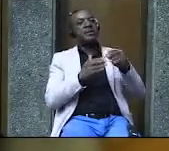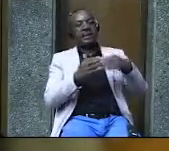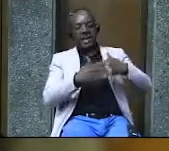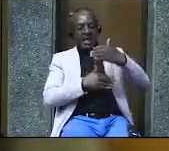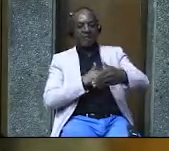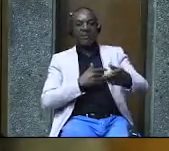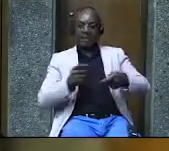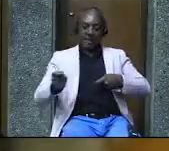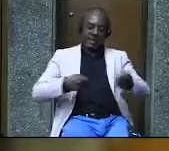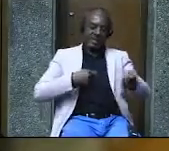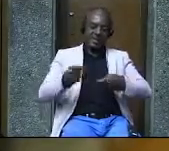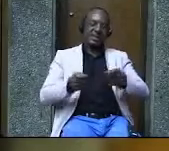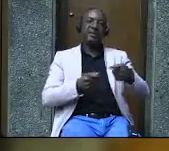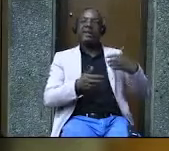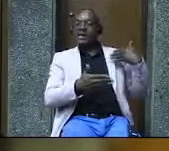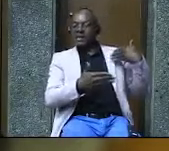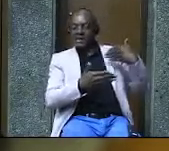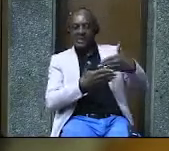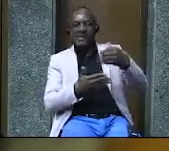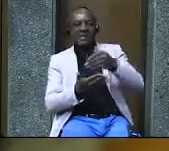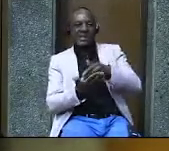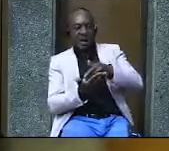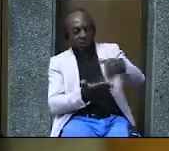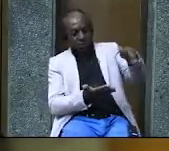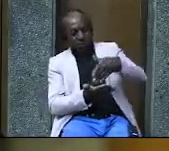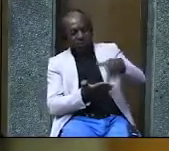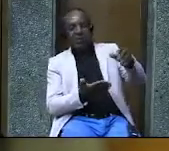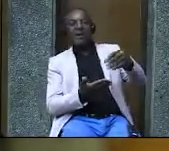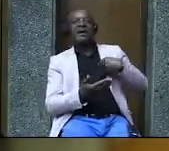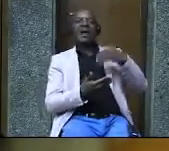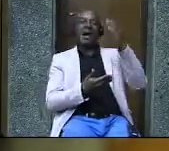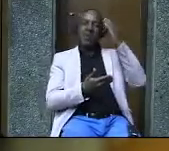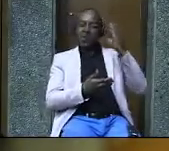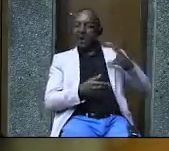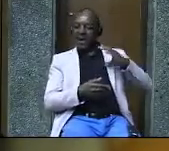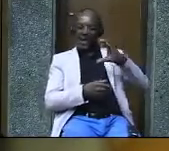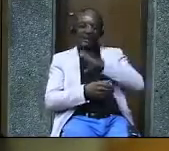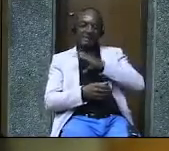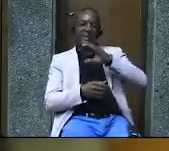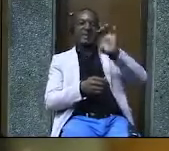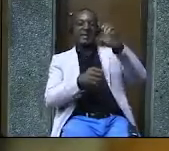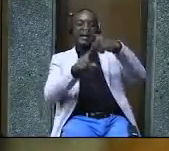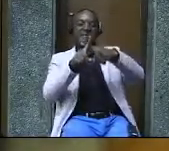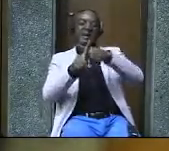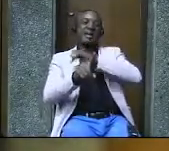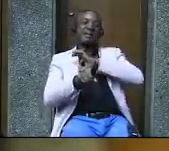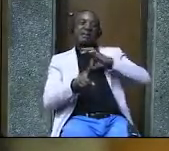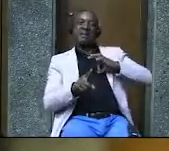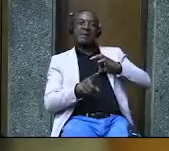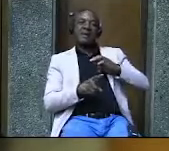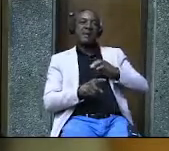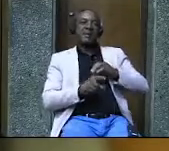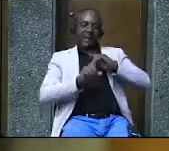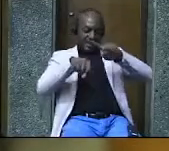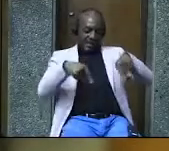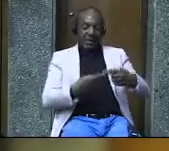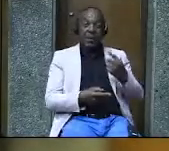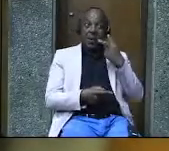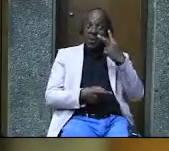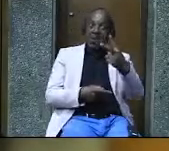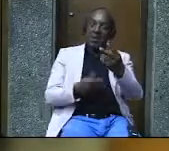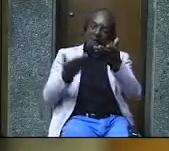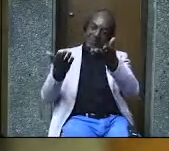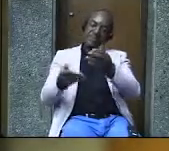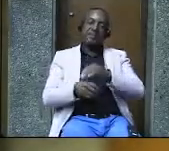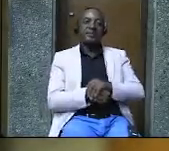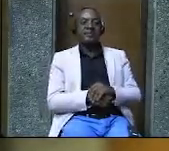e sale re evictua re tseba mabitso a makhanselara mabitso a di-mayara mabitso a di-MMC mara so ba bone ka matlo